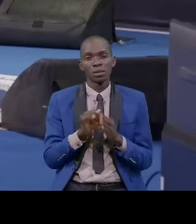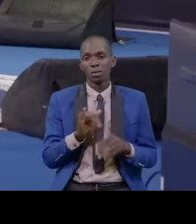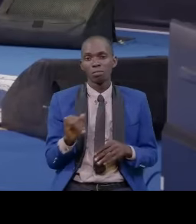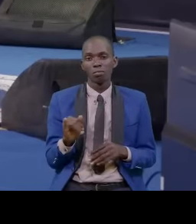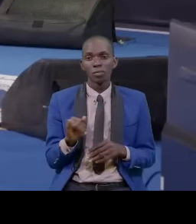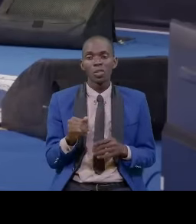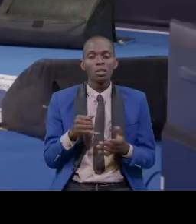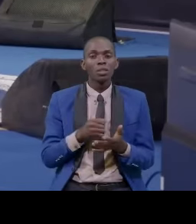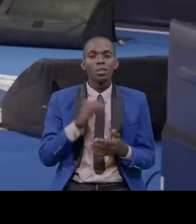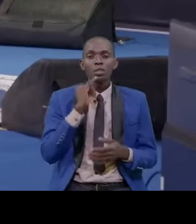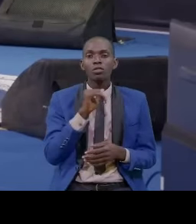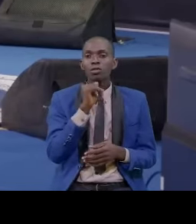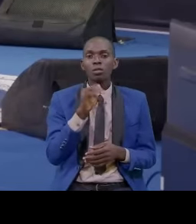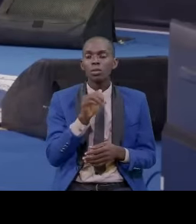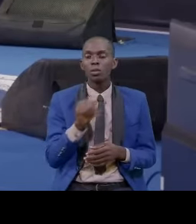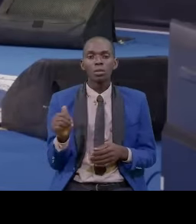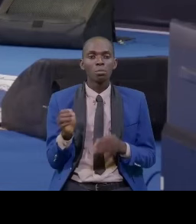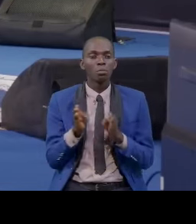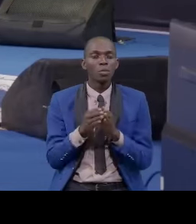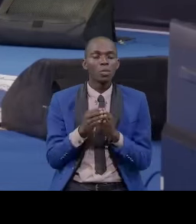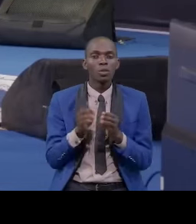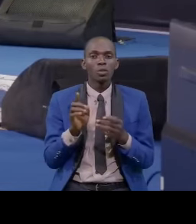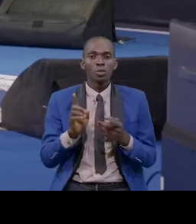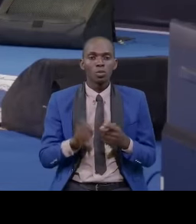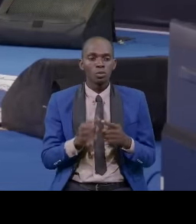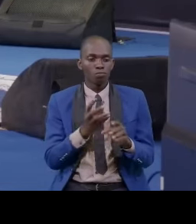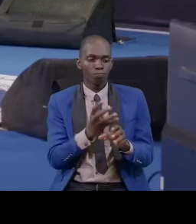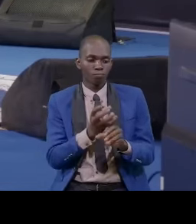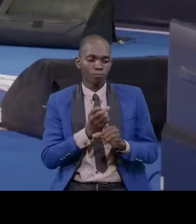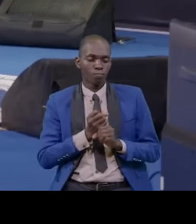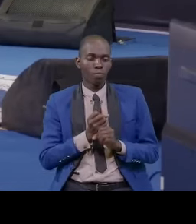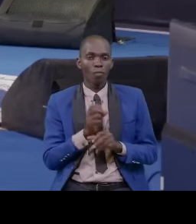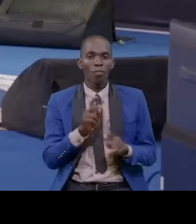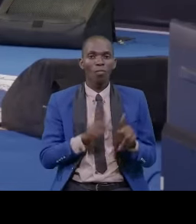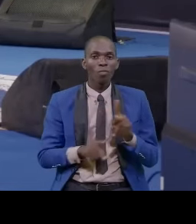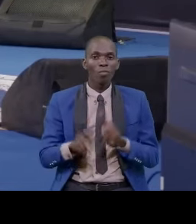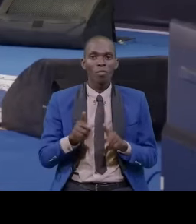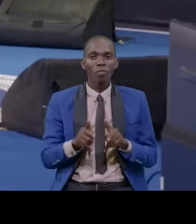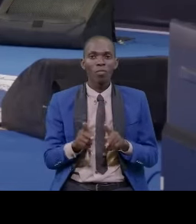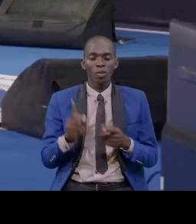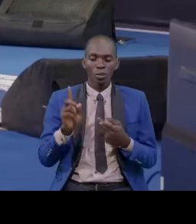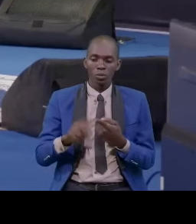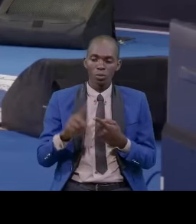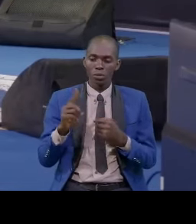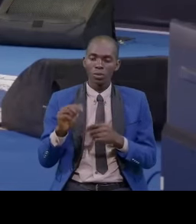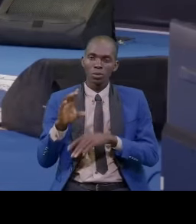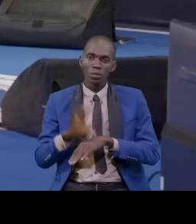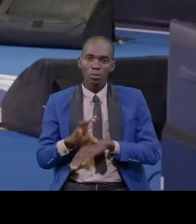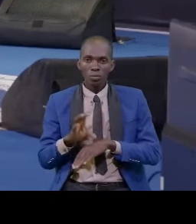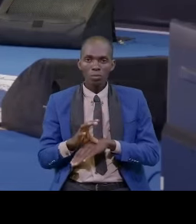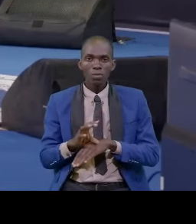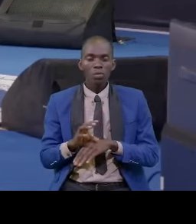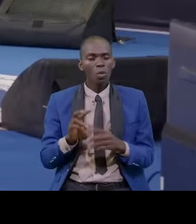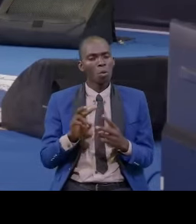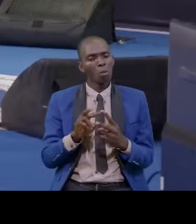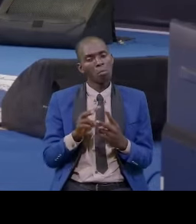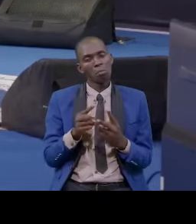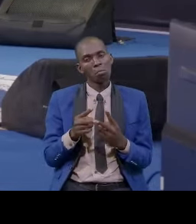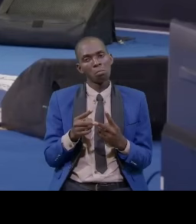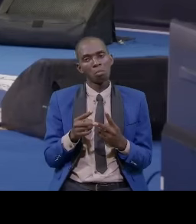meeting to get people to the church or even